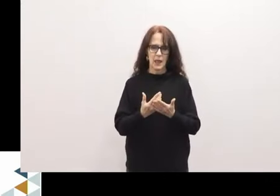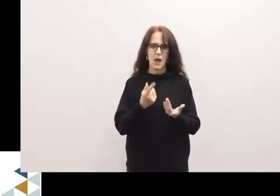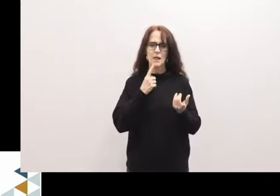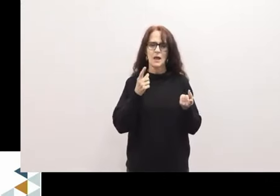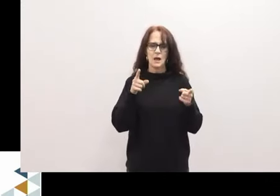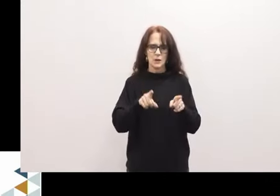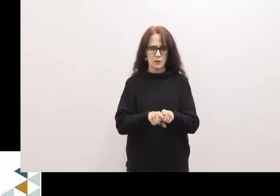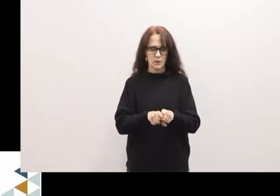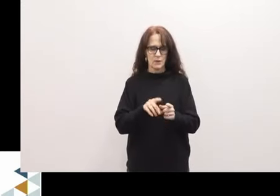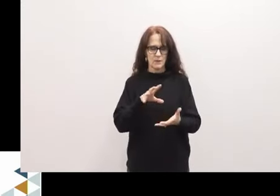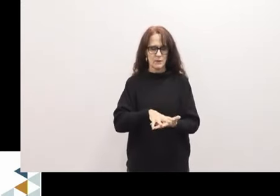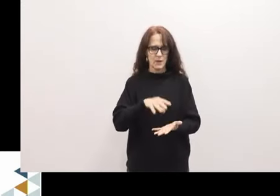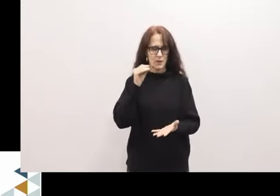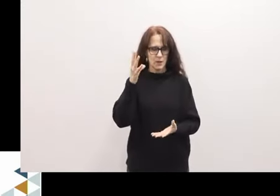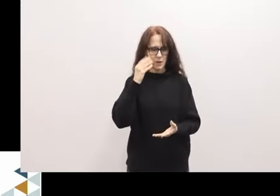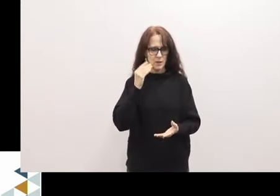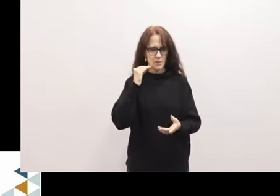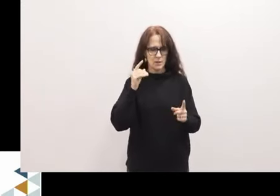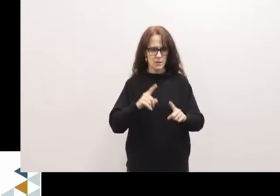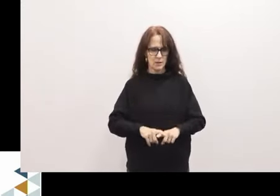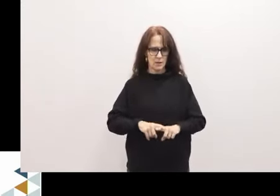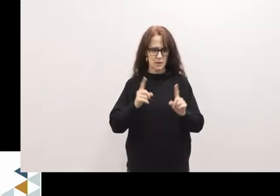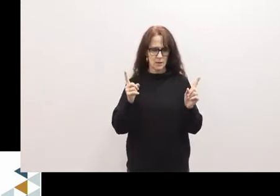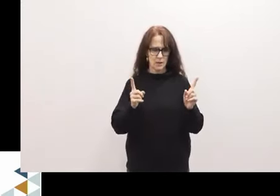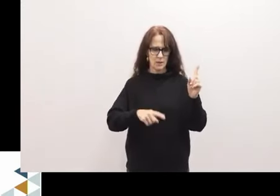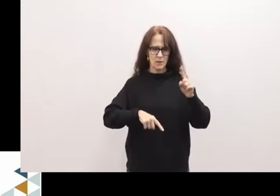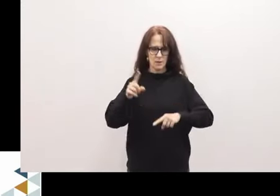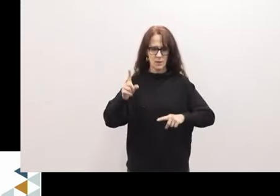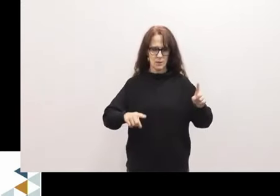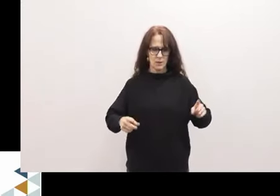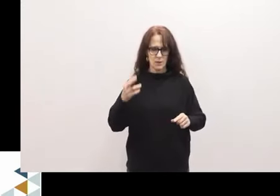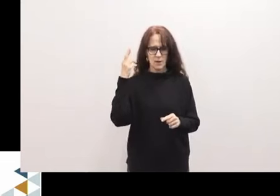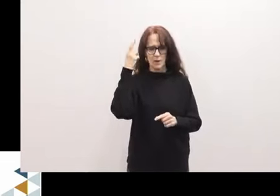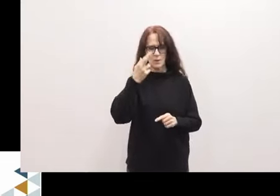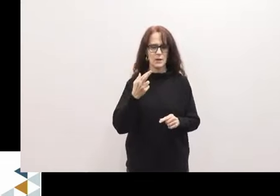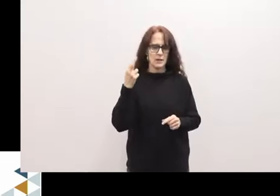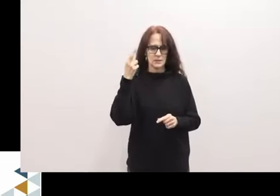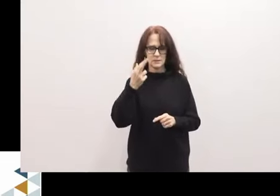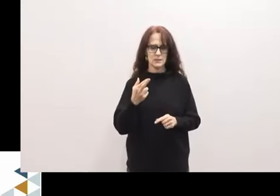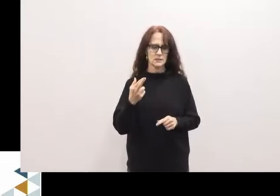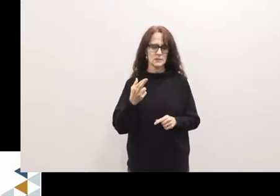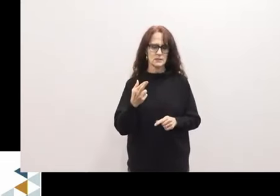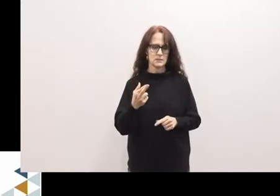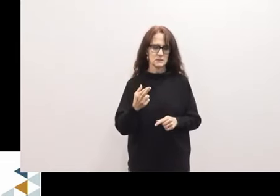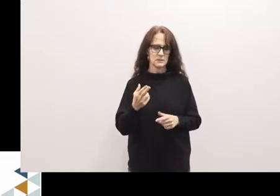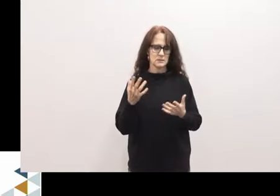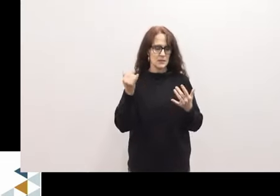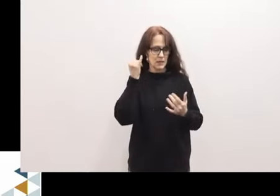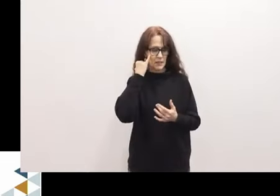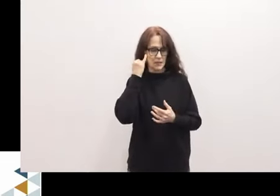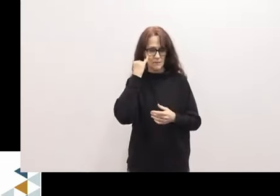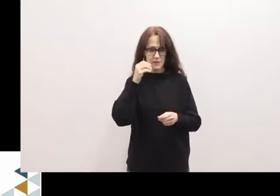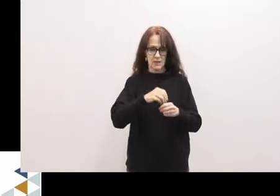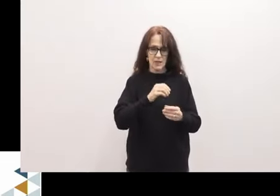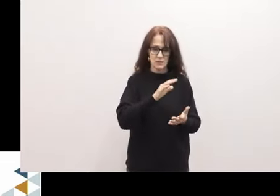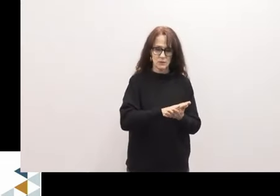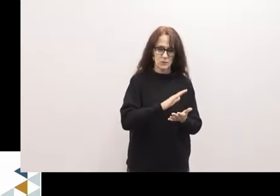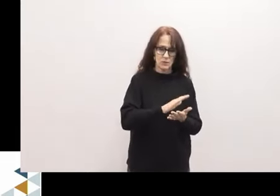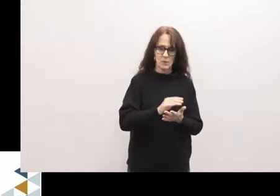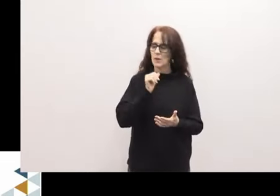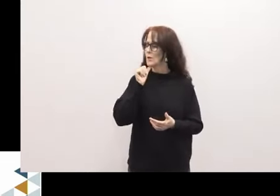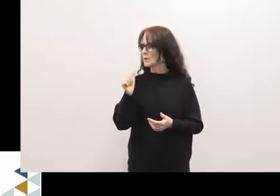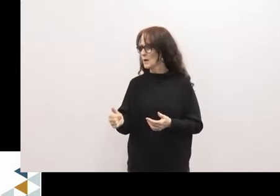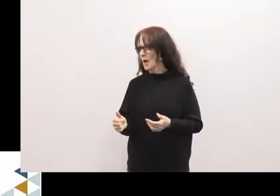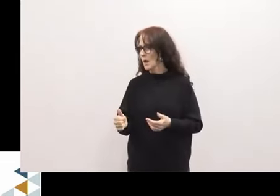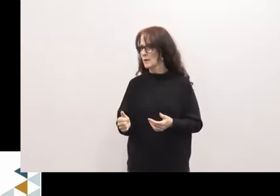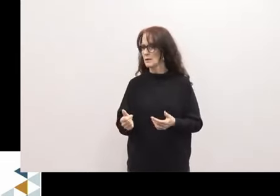that their learning experiences were different for a variety of reasons, whether those reasons had to do with being in school or not, or things